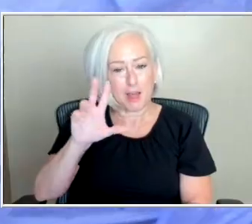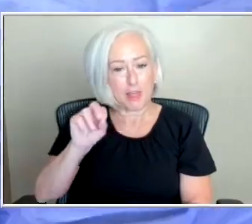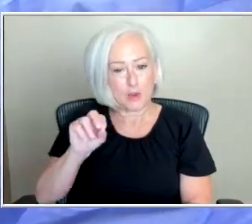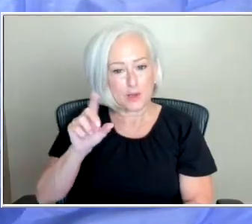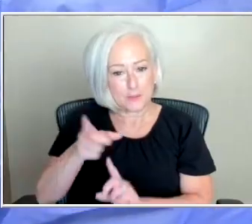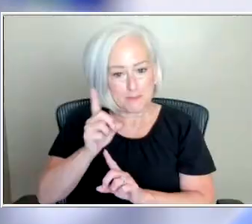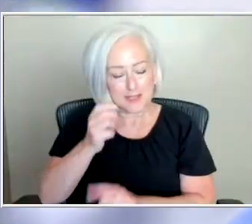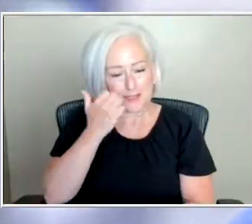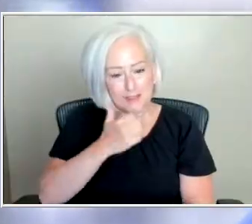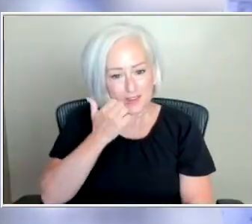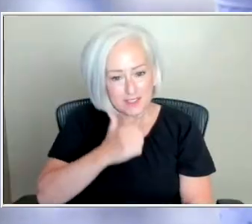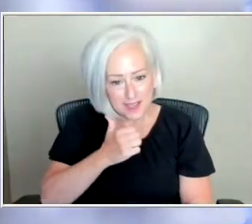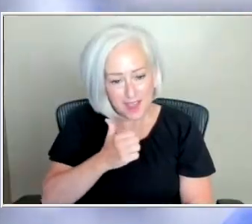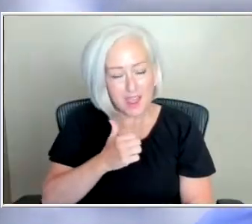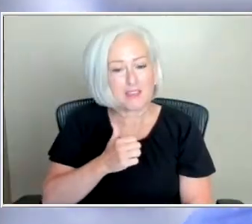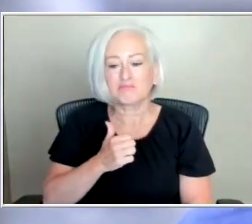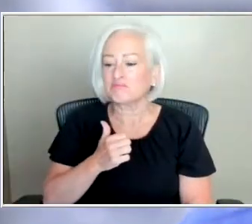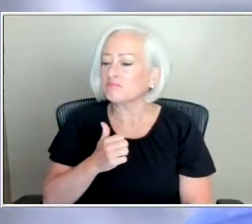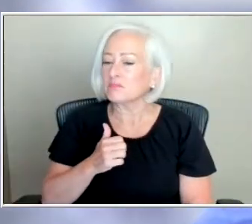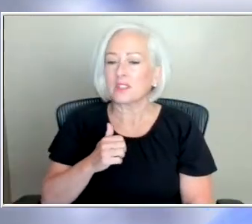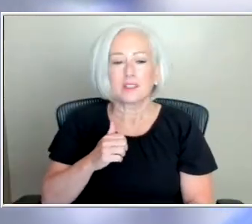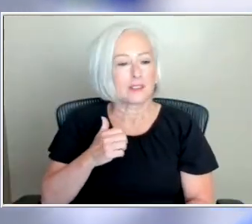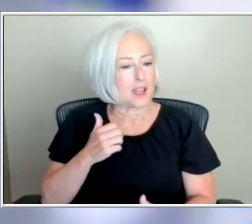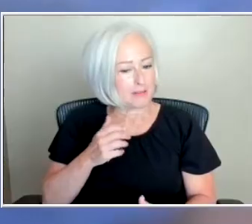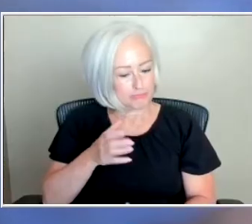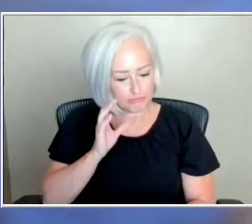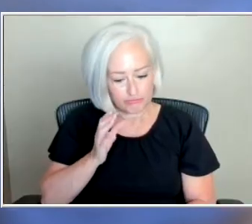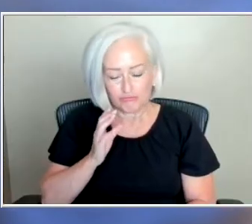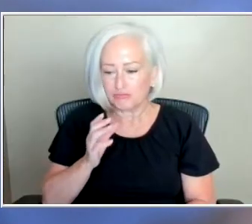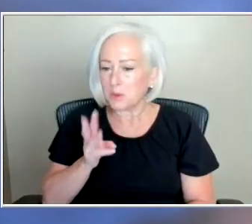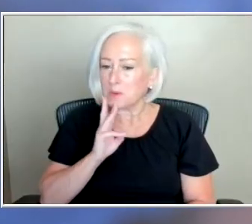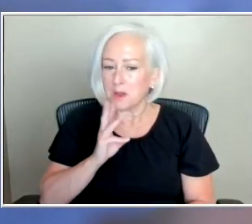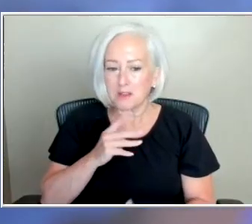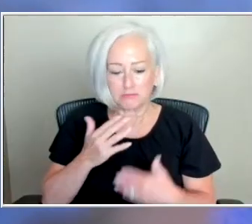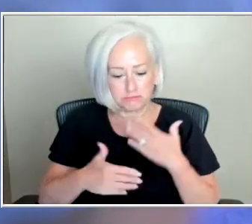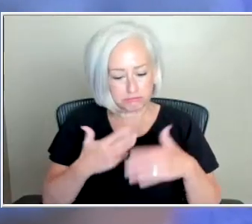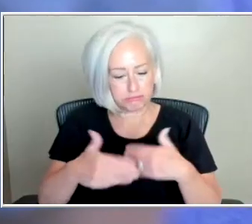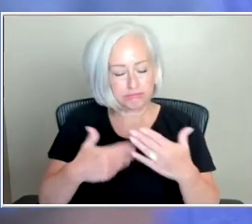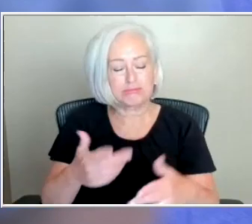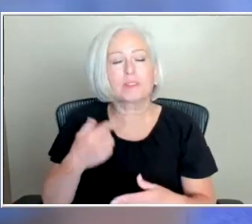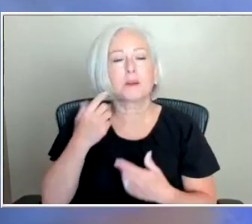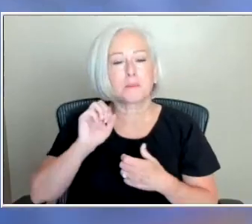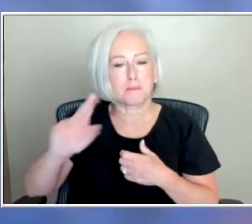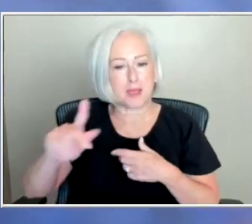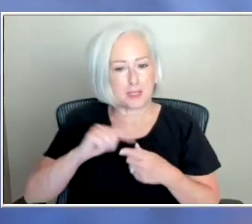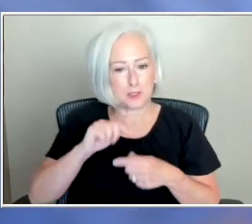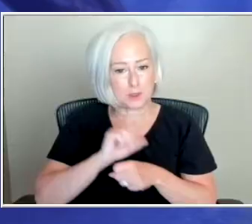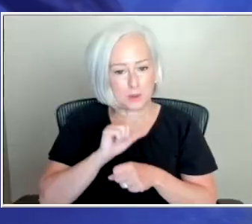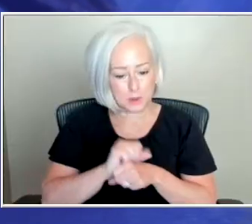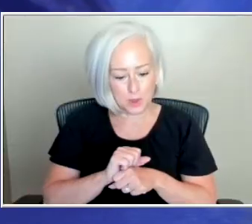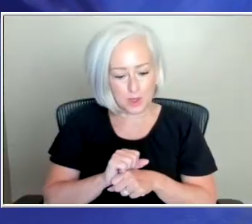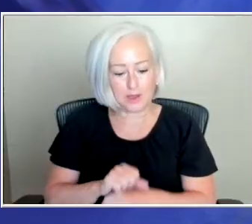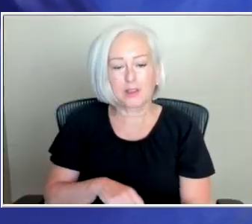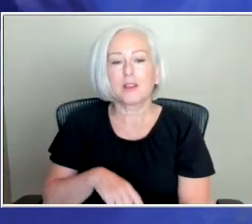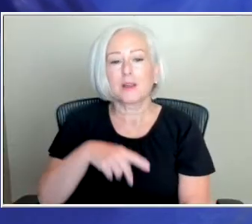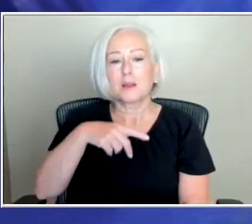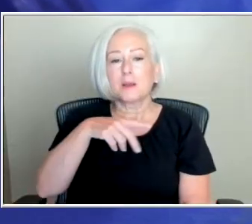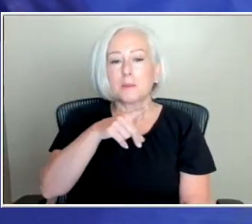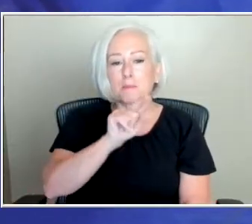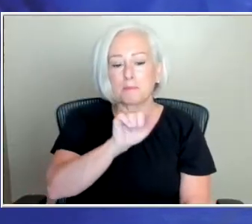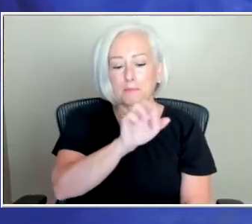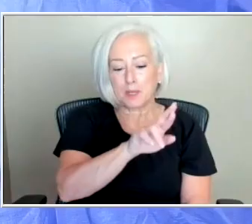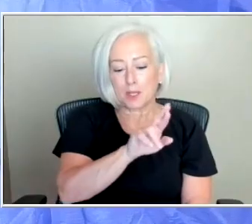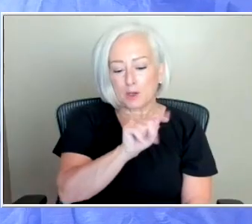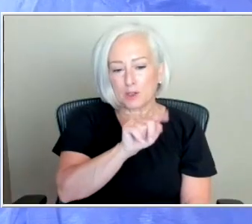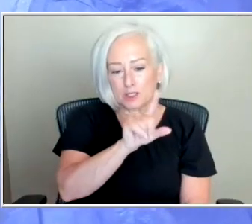her cardiothoracic surgeon, Dr. Trip Zorn, and cardiologist, Dr. Peter Tadros, the dynamic duo. I love those two.